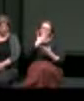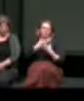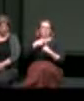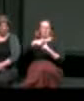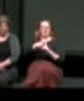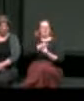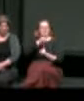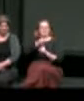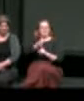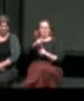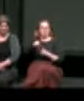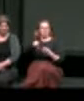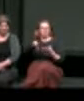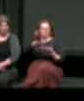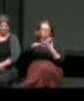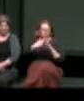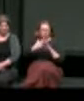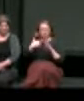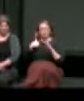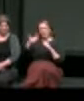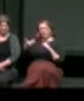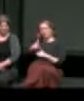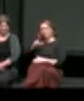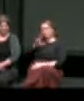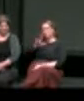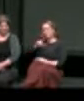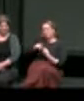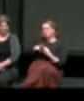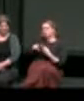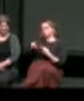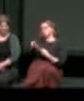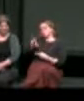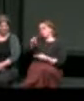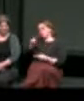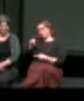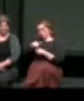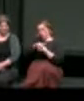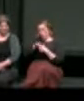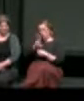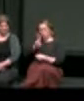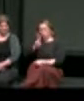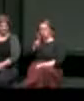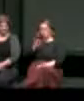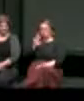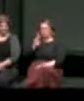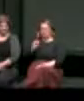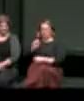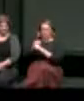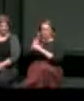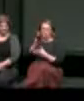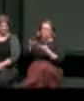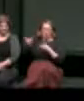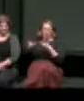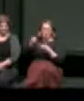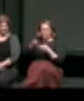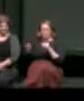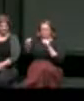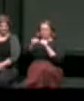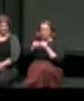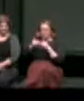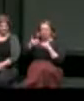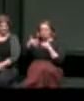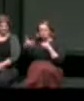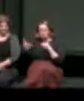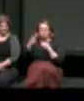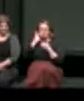can. We hire 25 to 30 local union employees, so they have also been great to work with. We might hire a couple more here as we continue